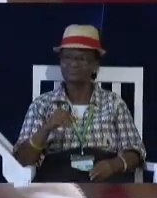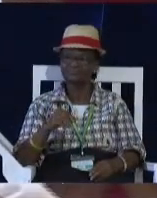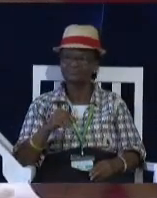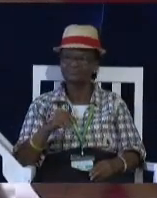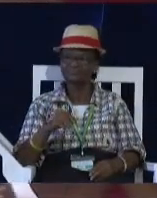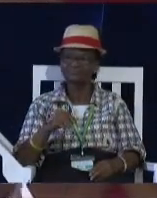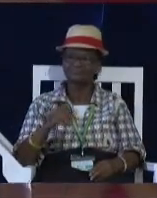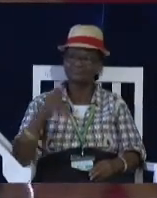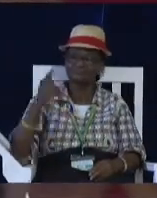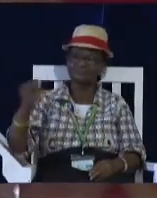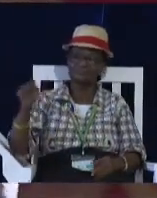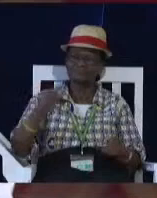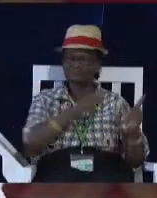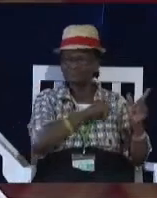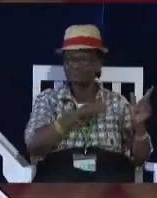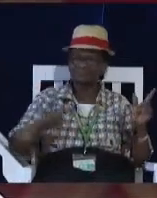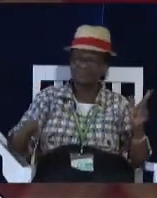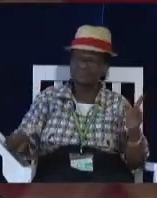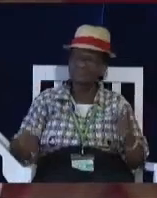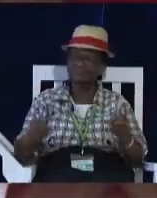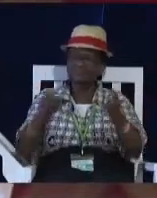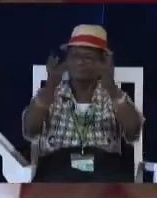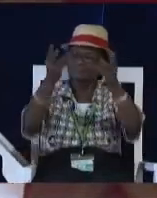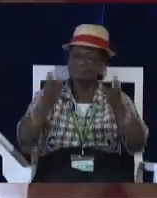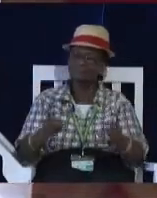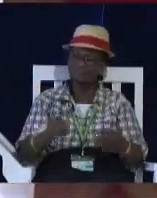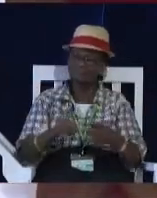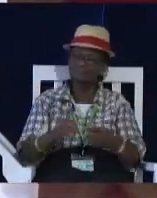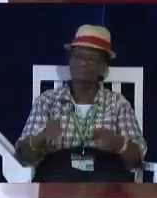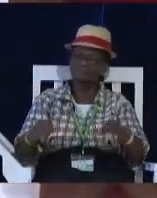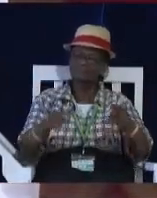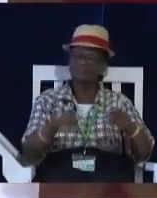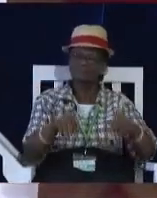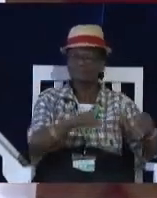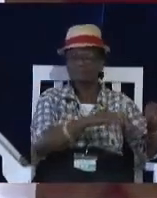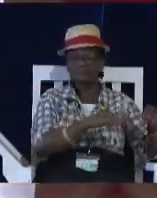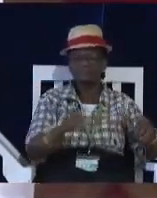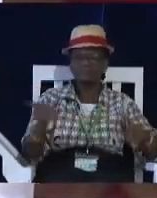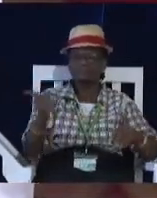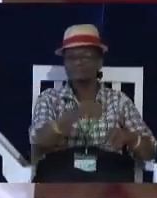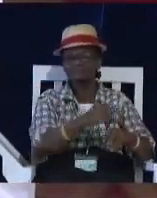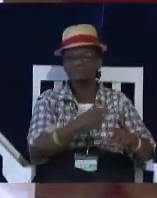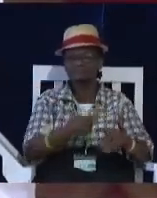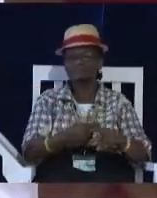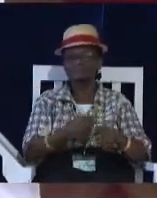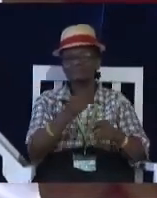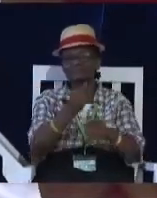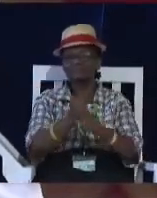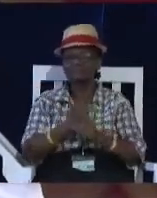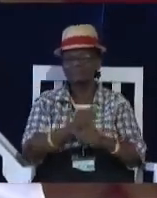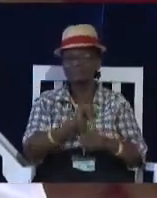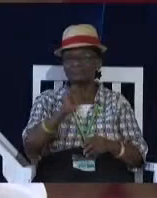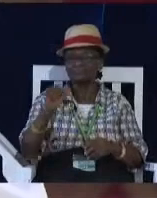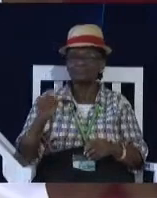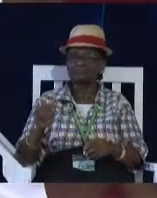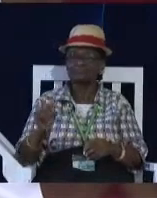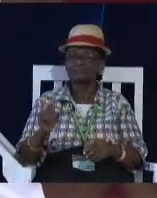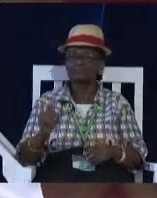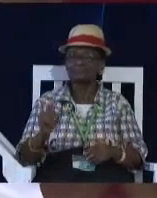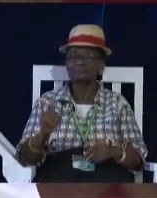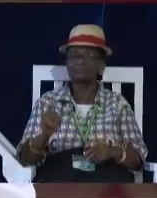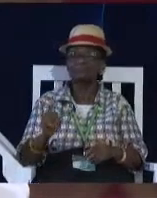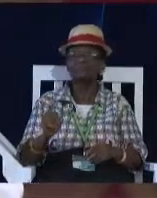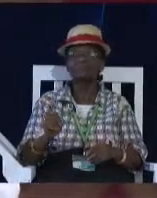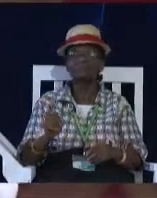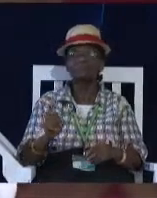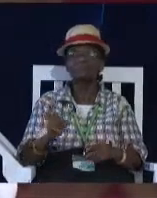The Lord wants to move you from receiving your healing to becoming the carrier of